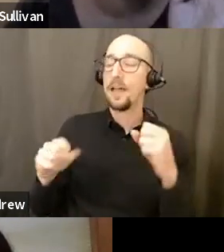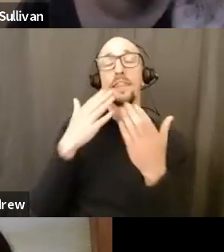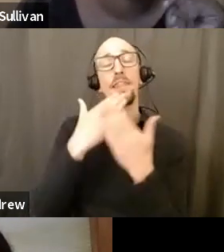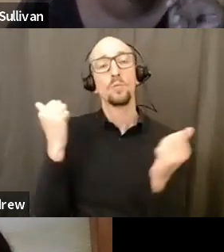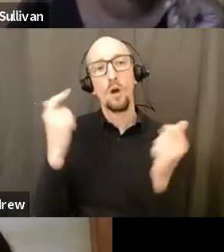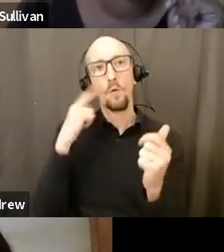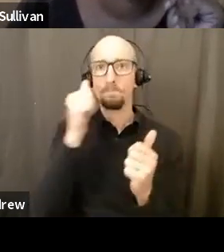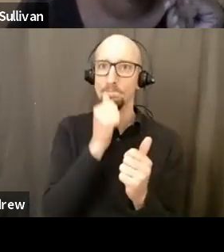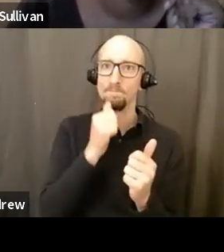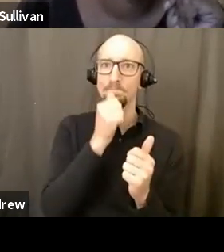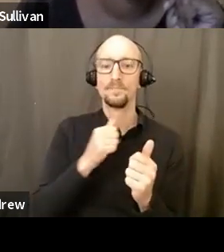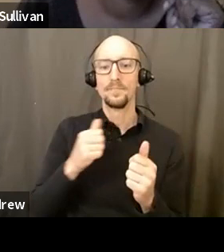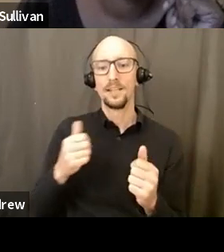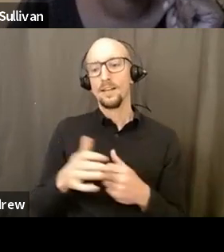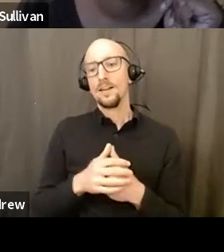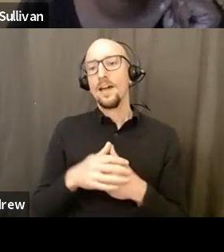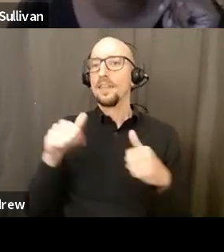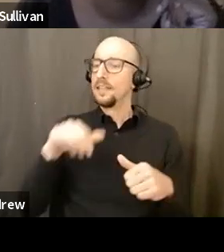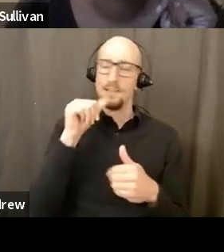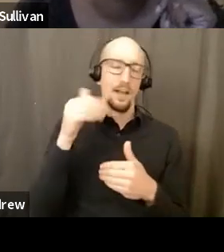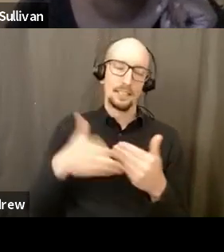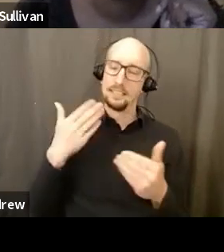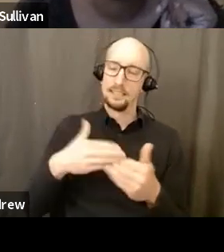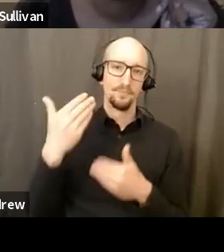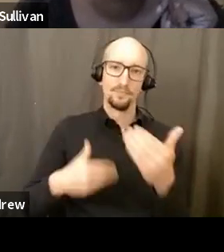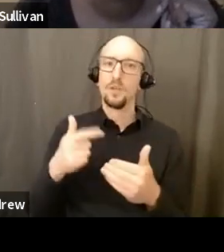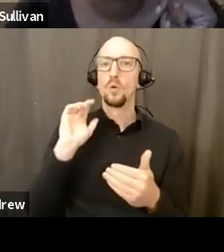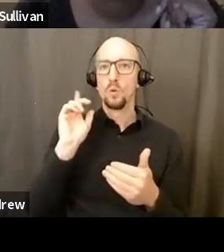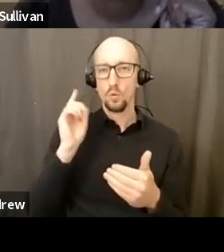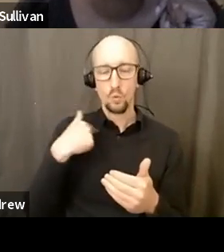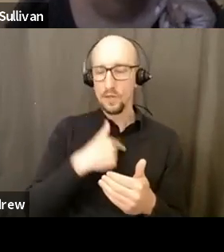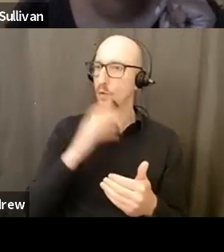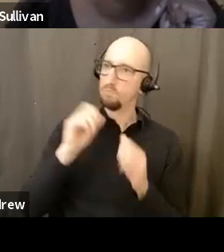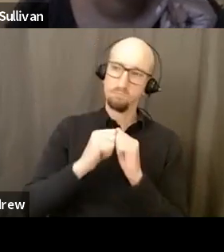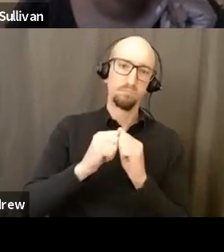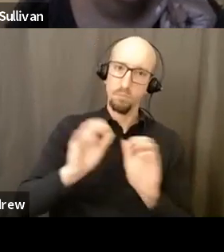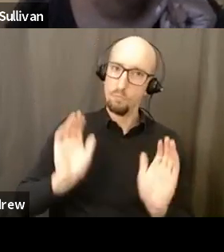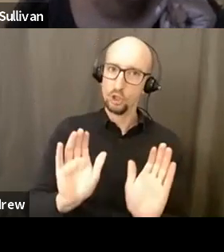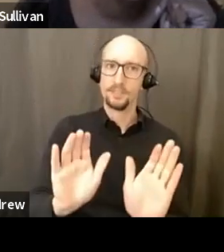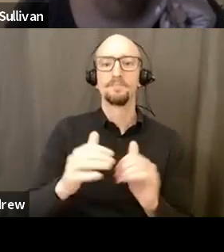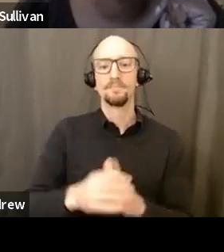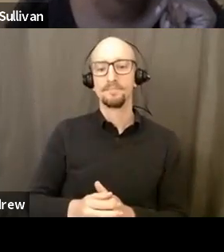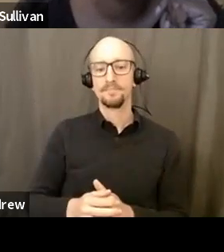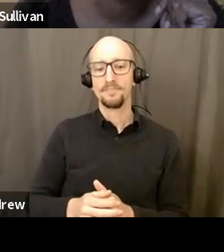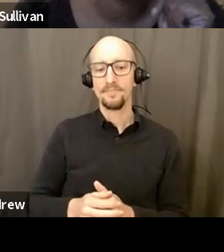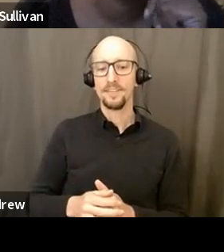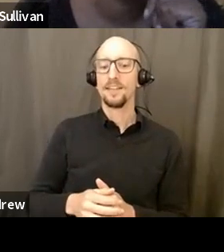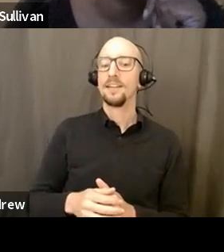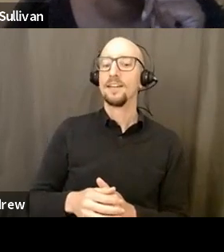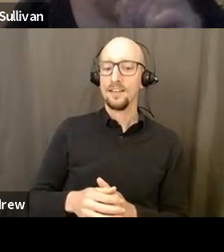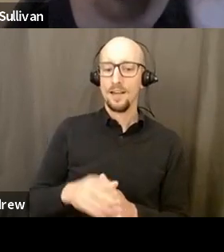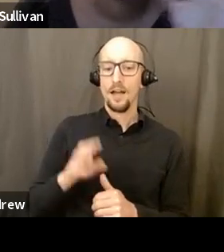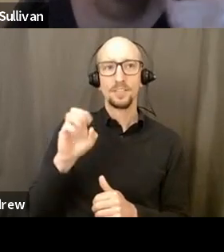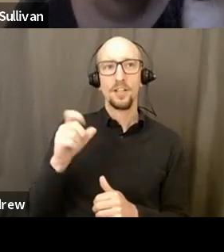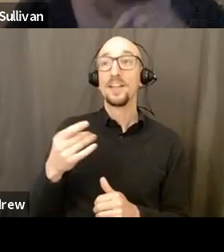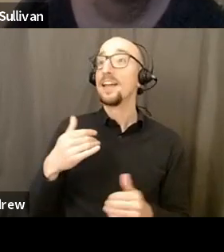hanging in. This is not easy. We'll keep pushing. Have a great And weekend, we'll- everybody. Yep.